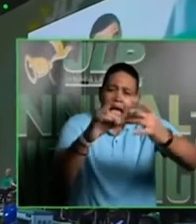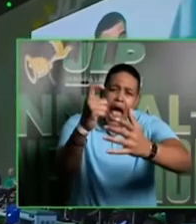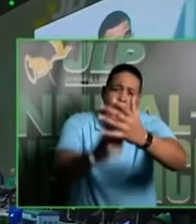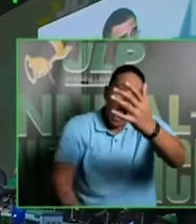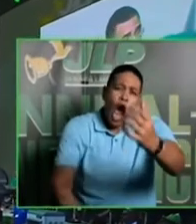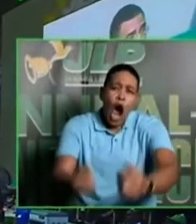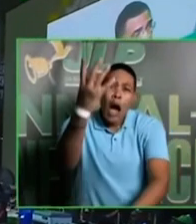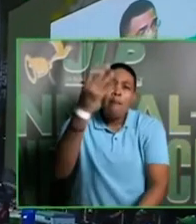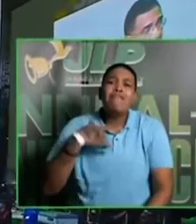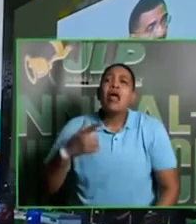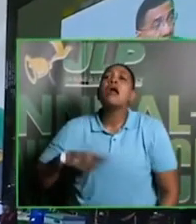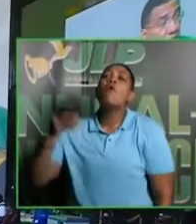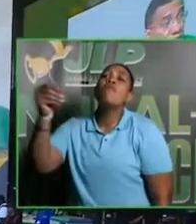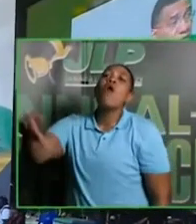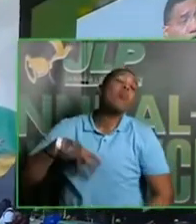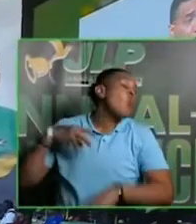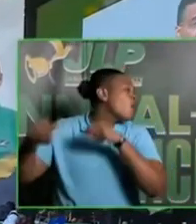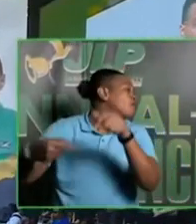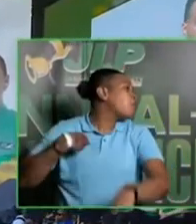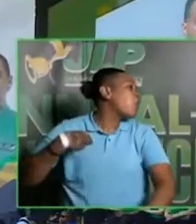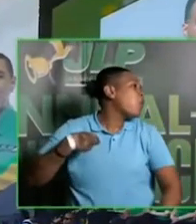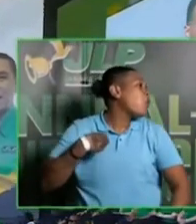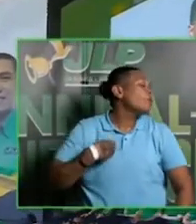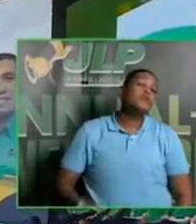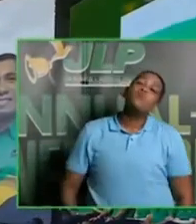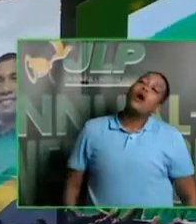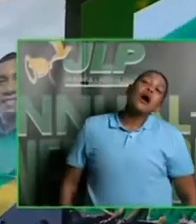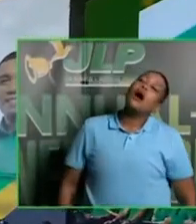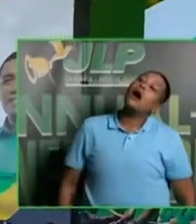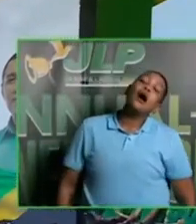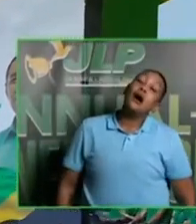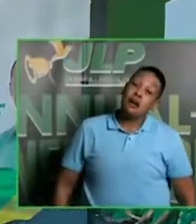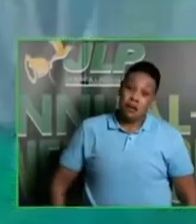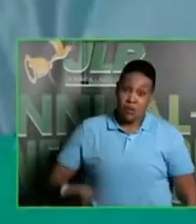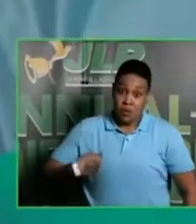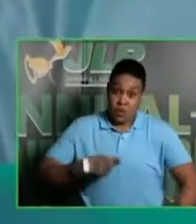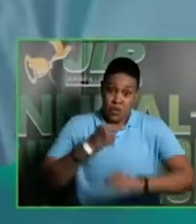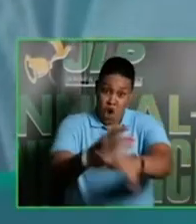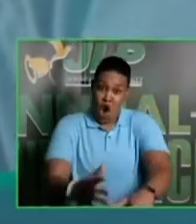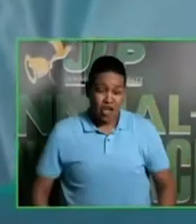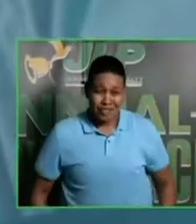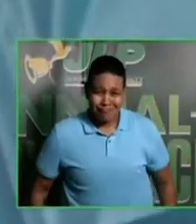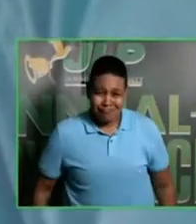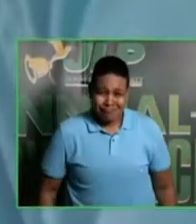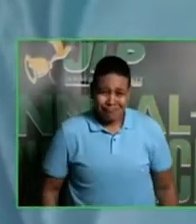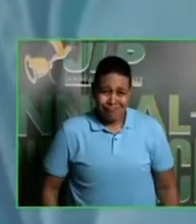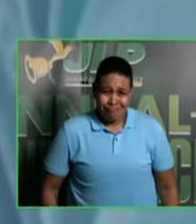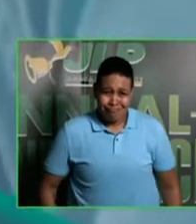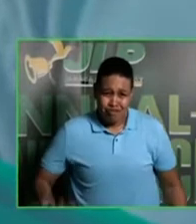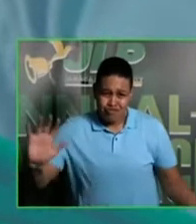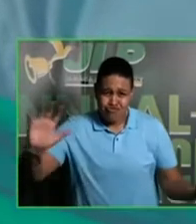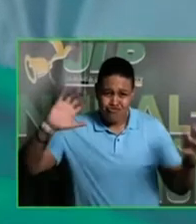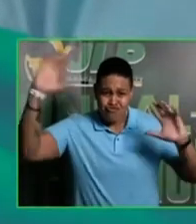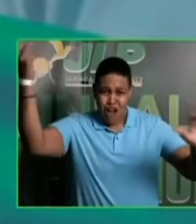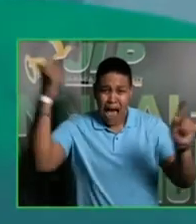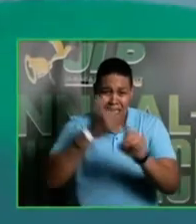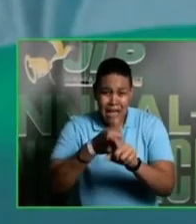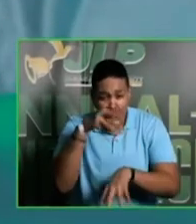of living. We didn't create this crisis of cost of